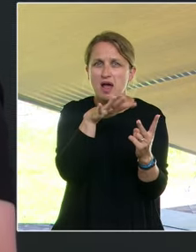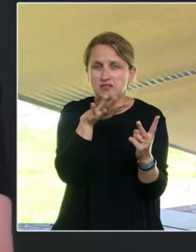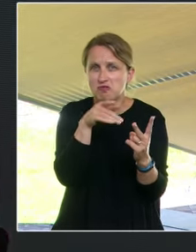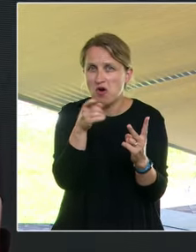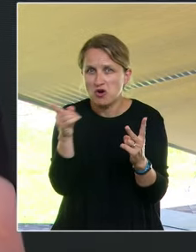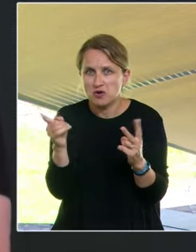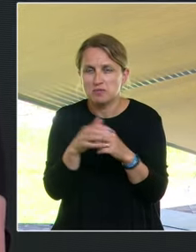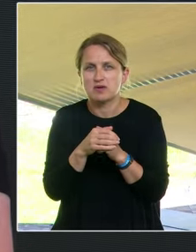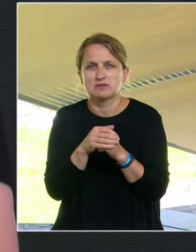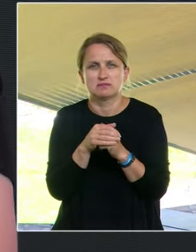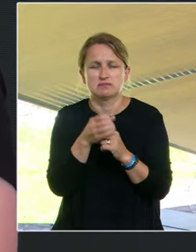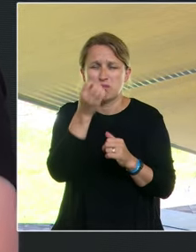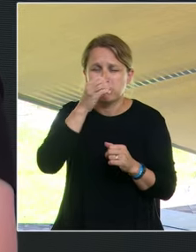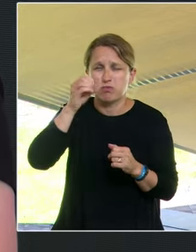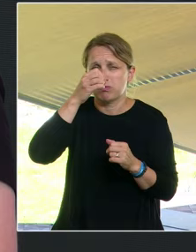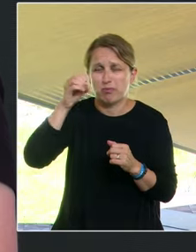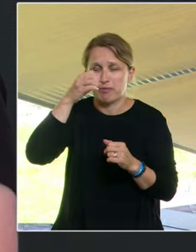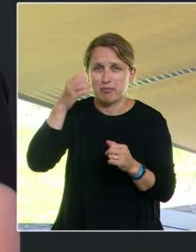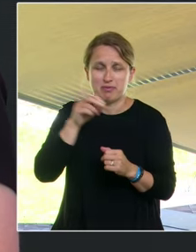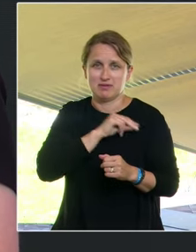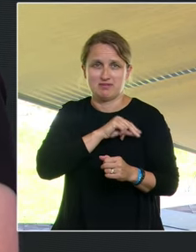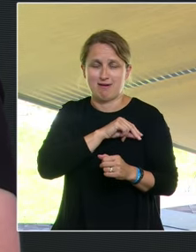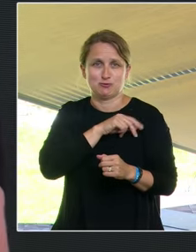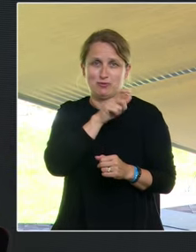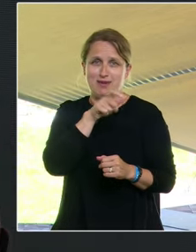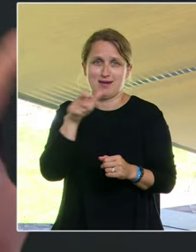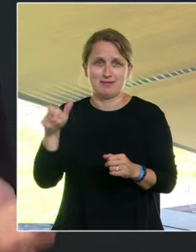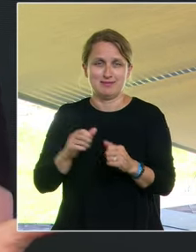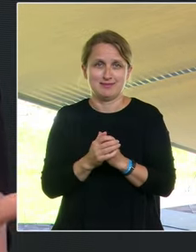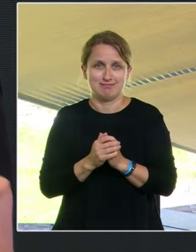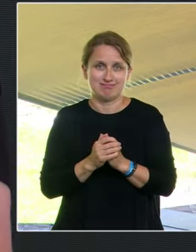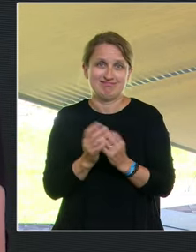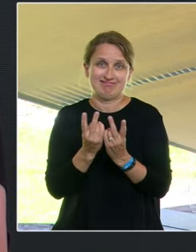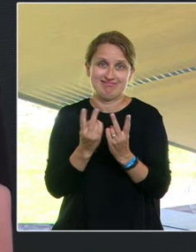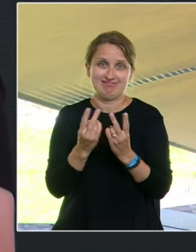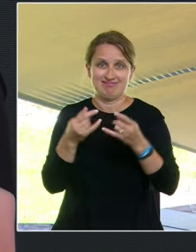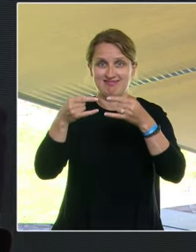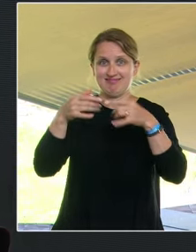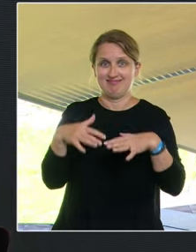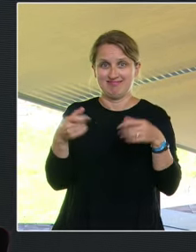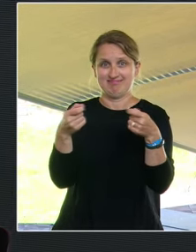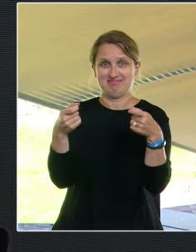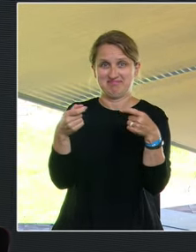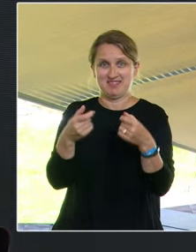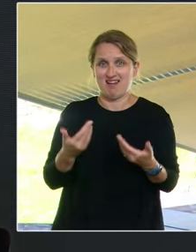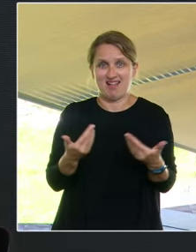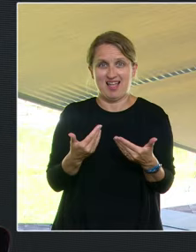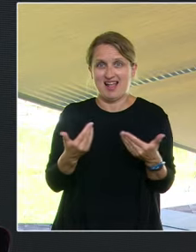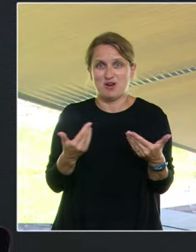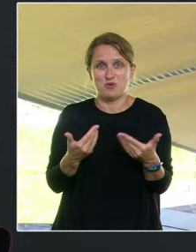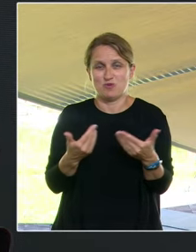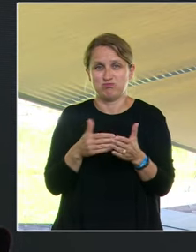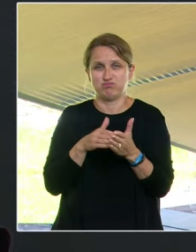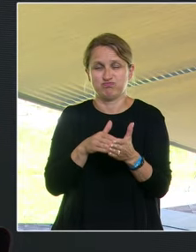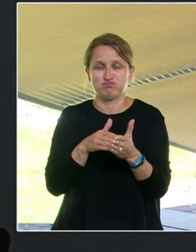spends are in billions. Digital is coming and it's already very much interacting with our cultures, where